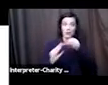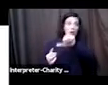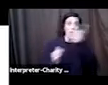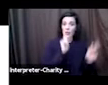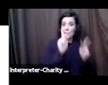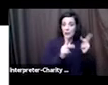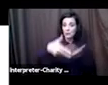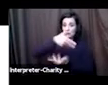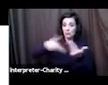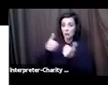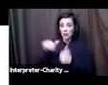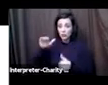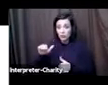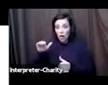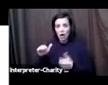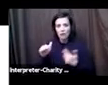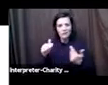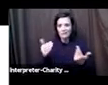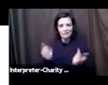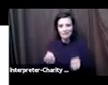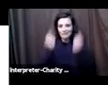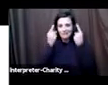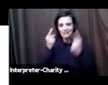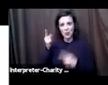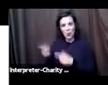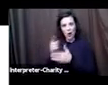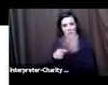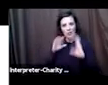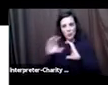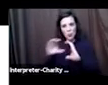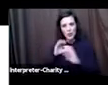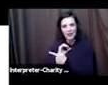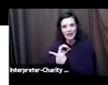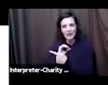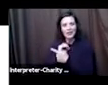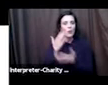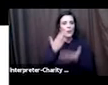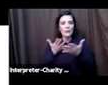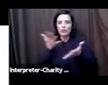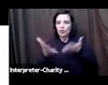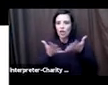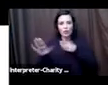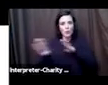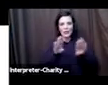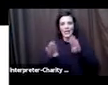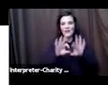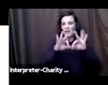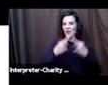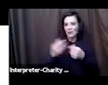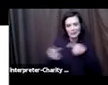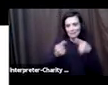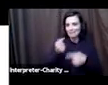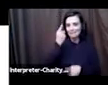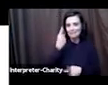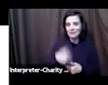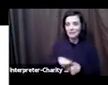to really be understanding what the child is trying to convey in their message, or maybe through their gestures or behaviors. We can